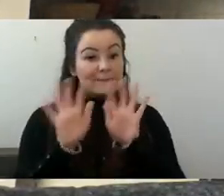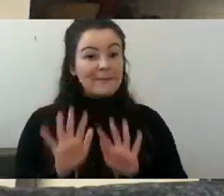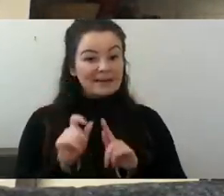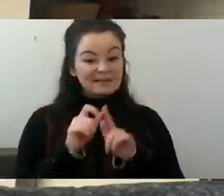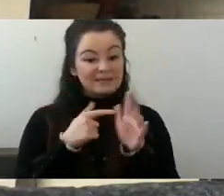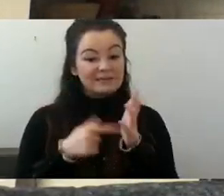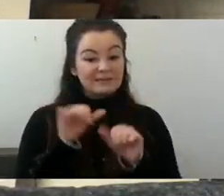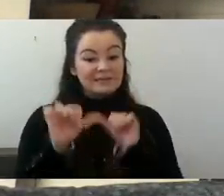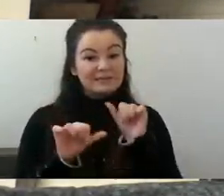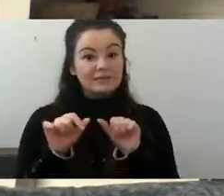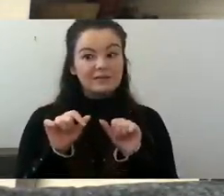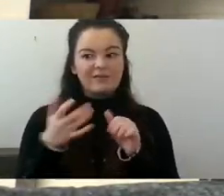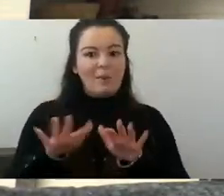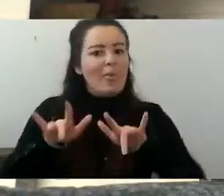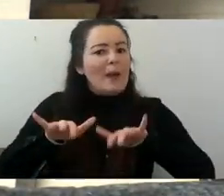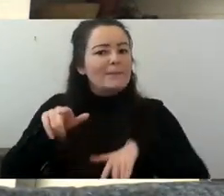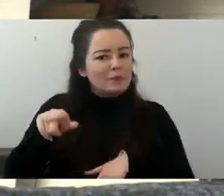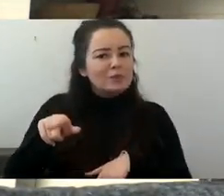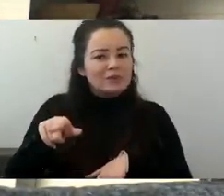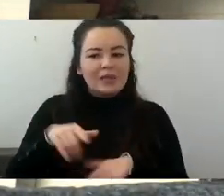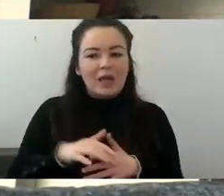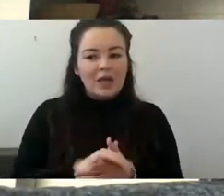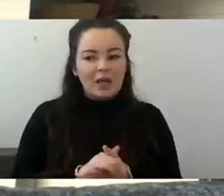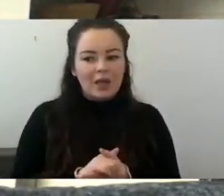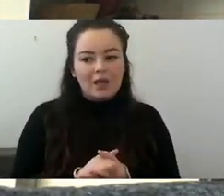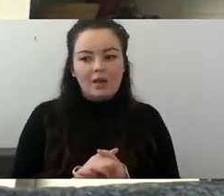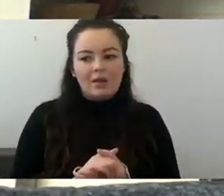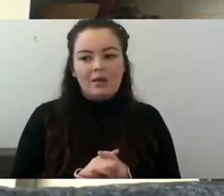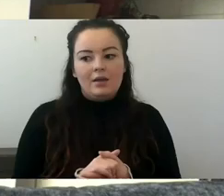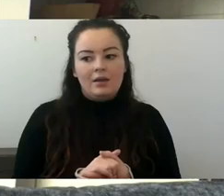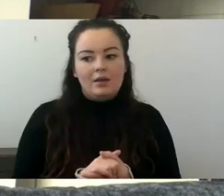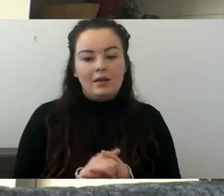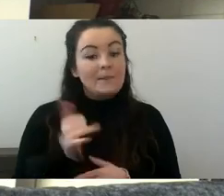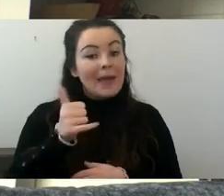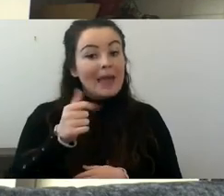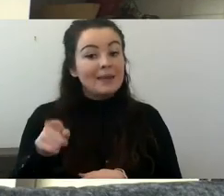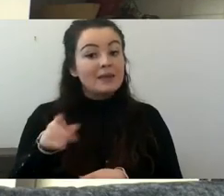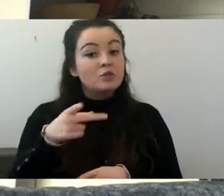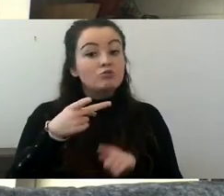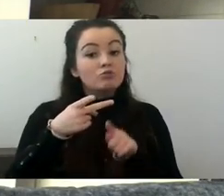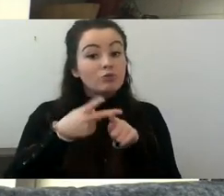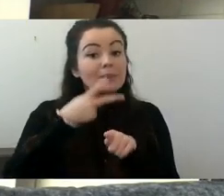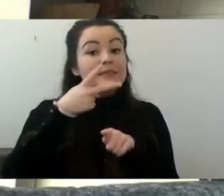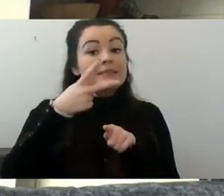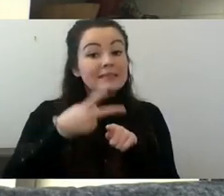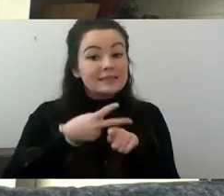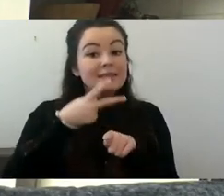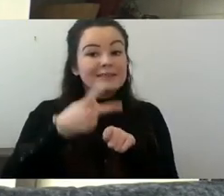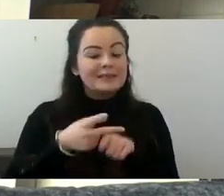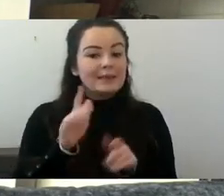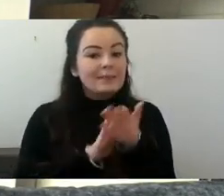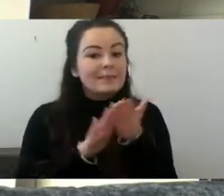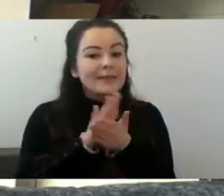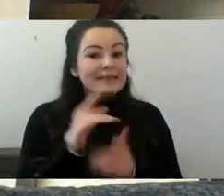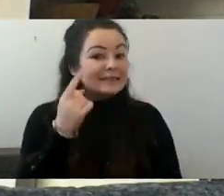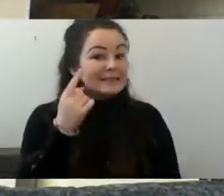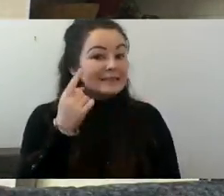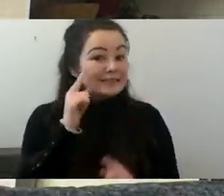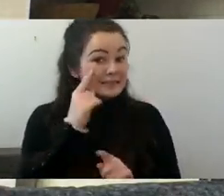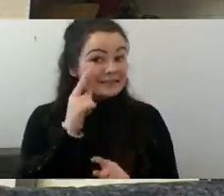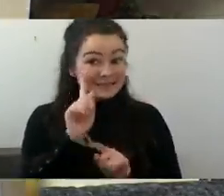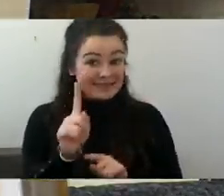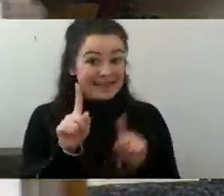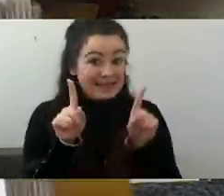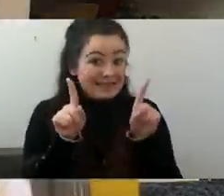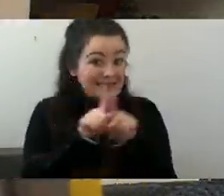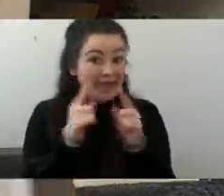are patterns which should be made on the computer. So it could be you have a repeat of something where you stick the same thing